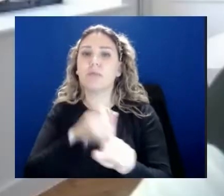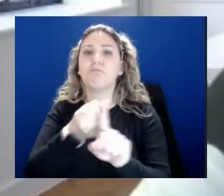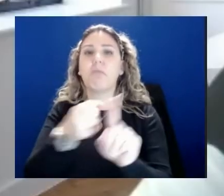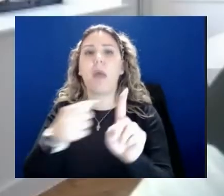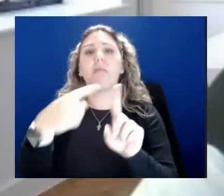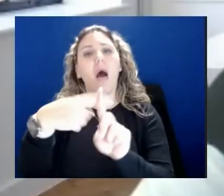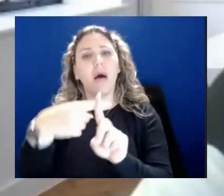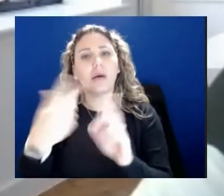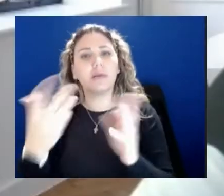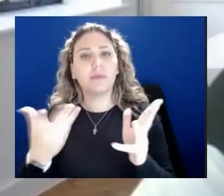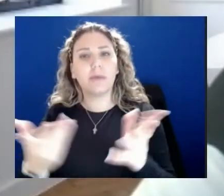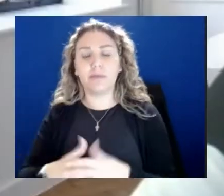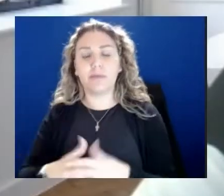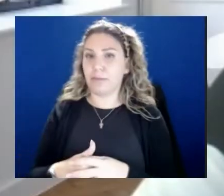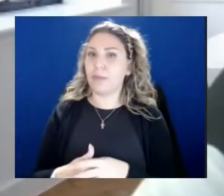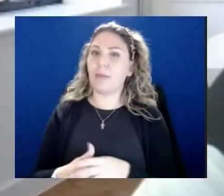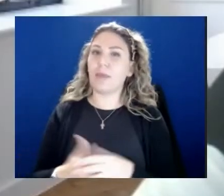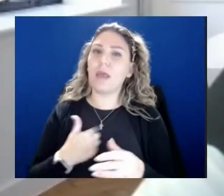I think that,